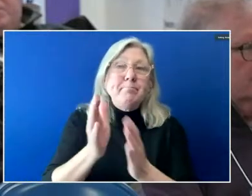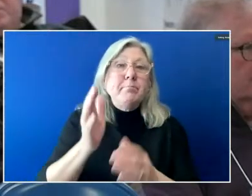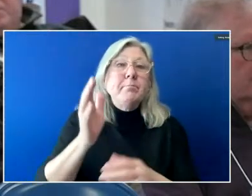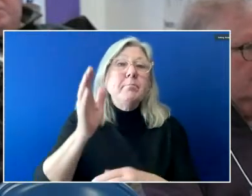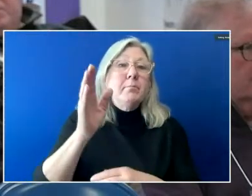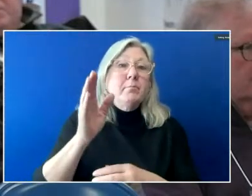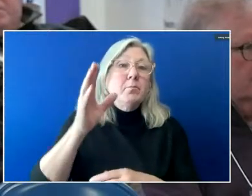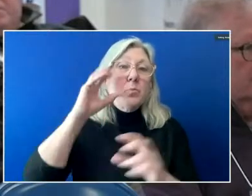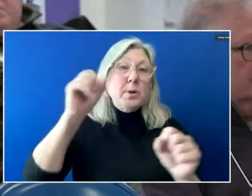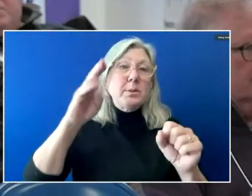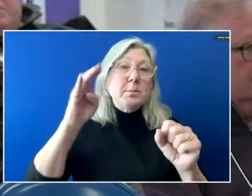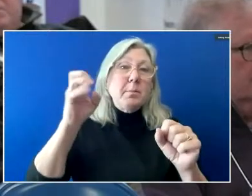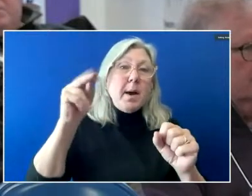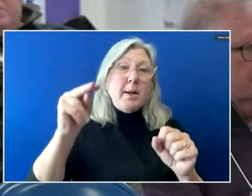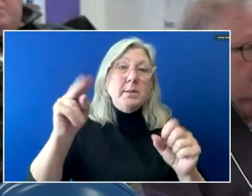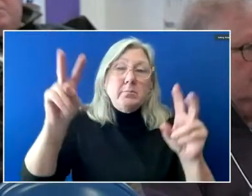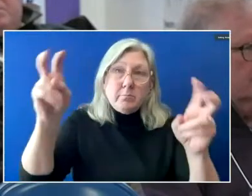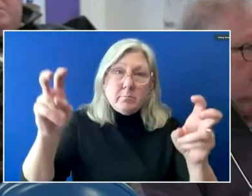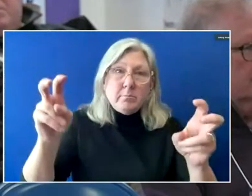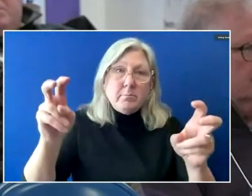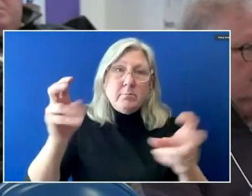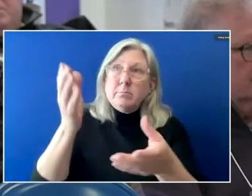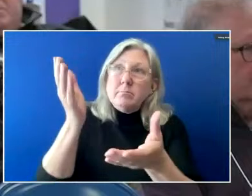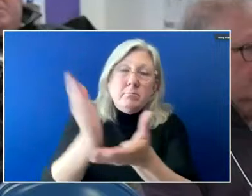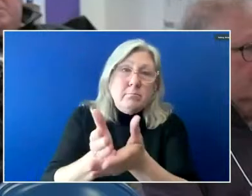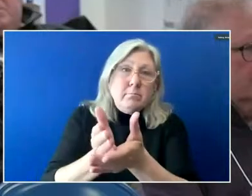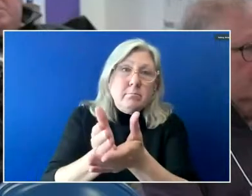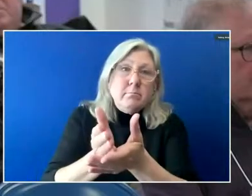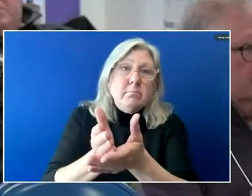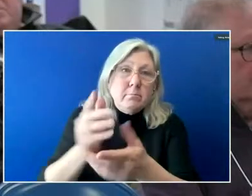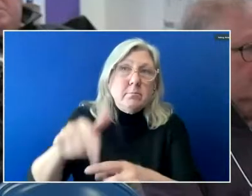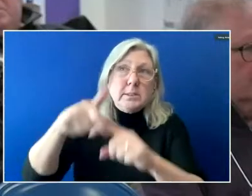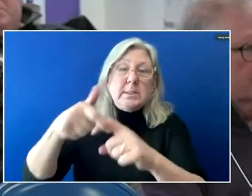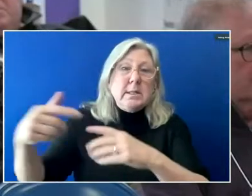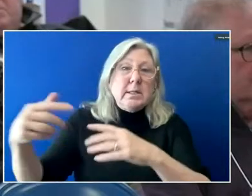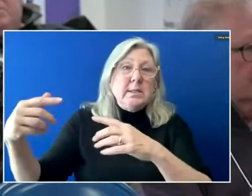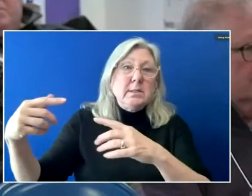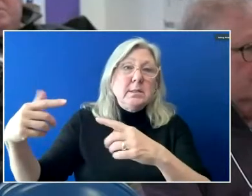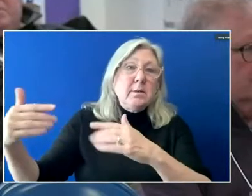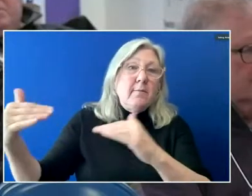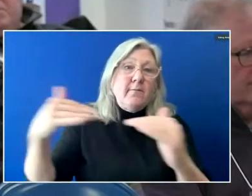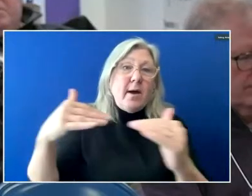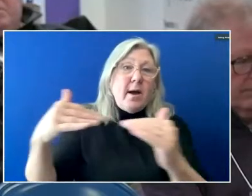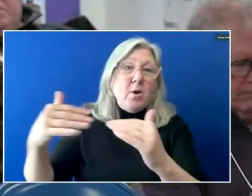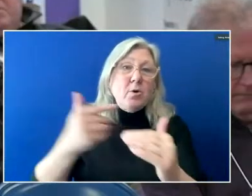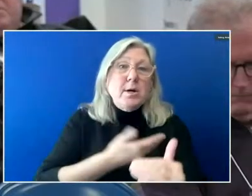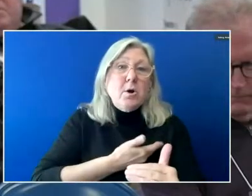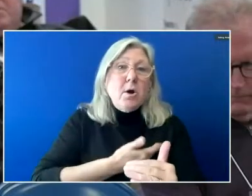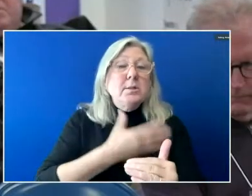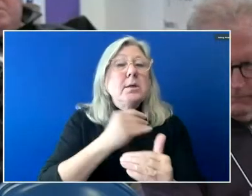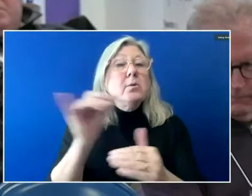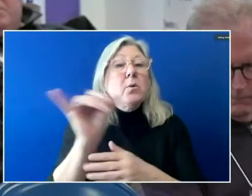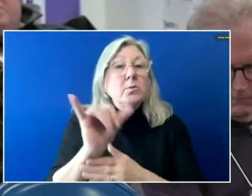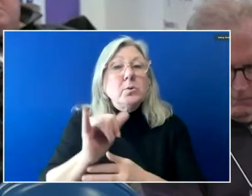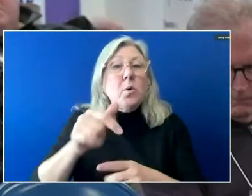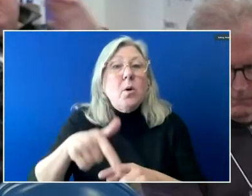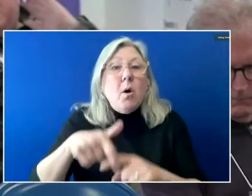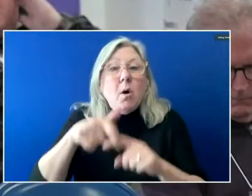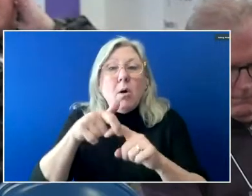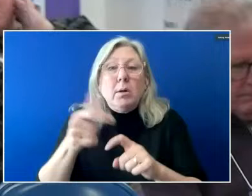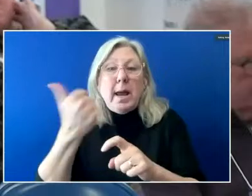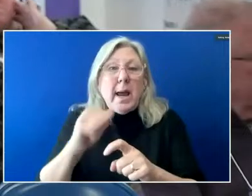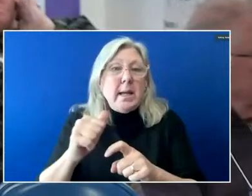end quot in Gaza and to quot conditionally halt any further armed sales or military aid to the Israeli government end